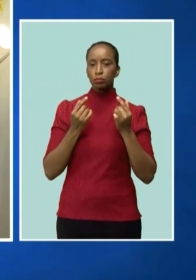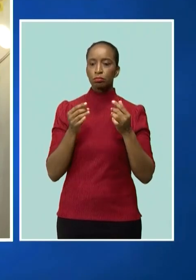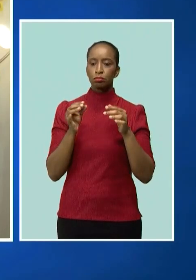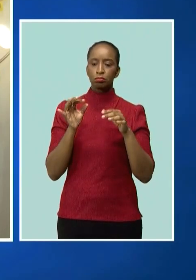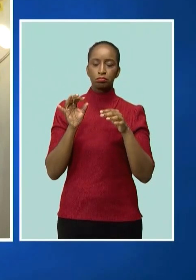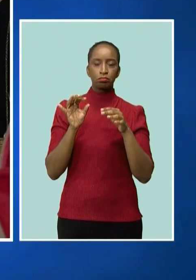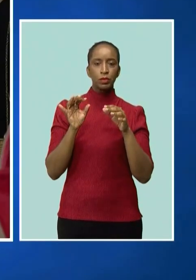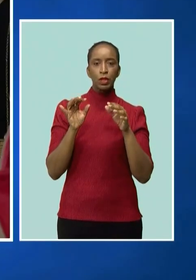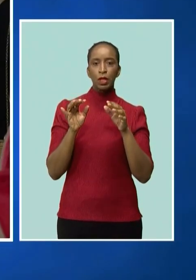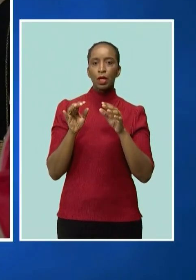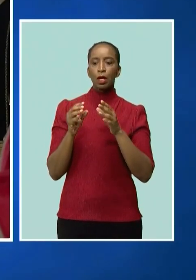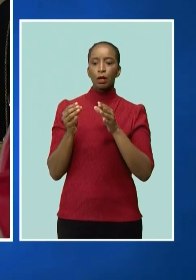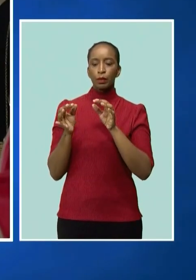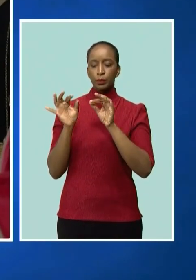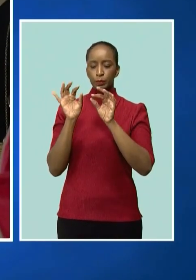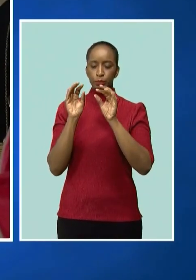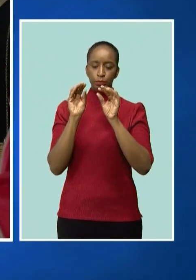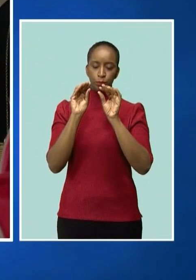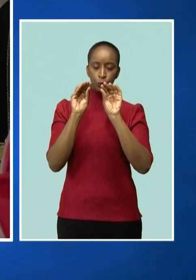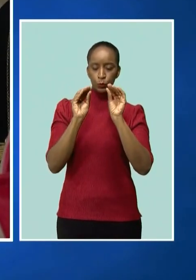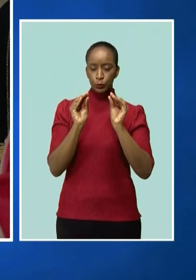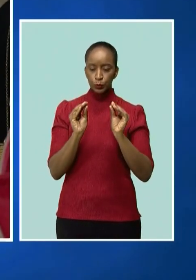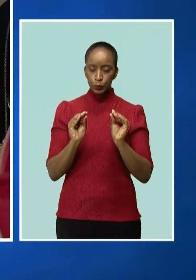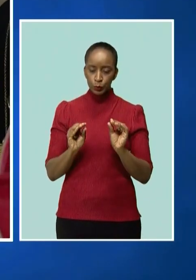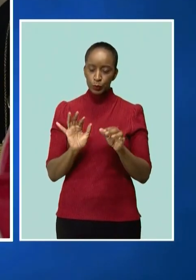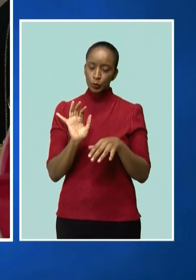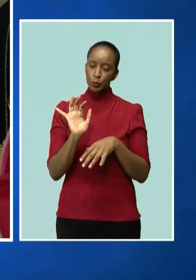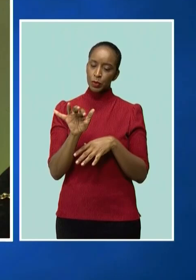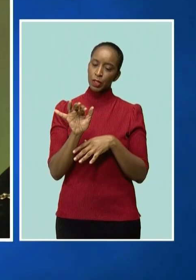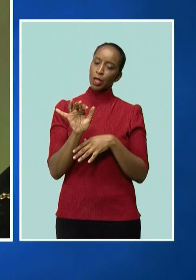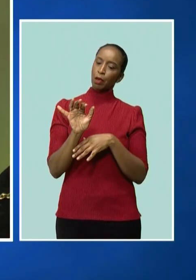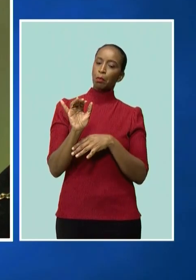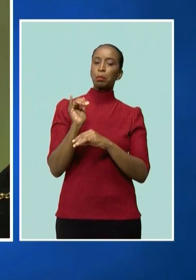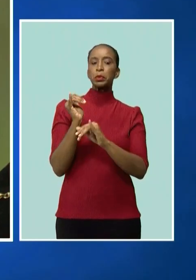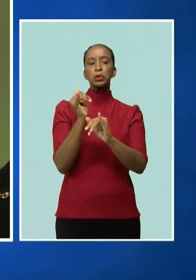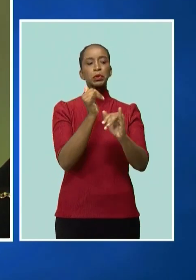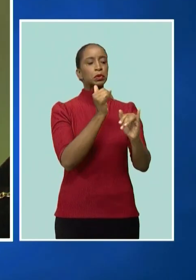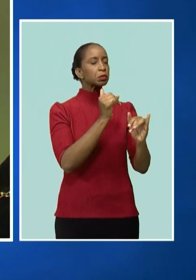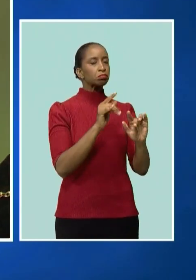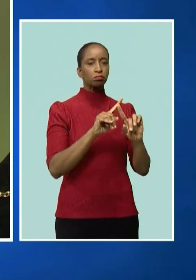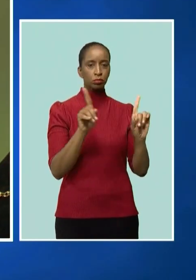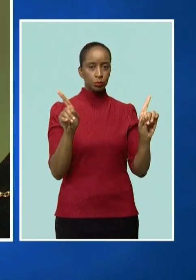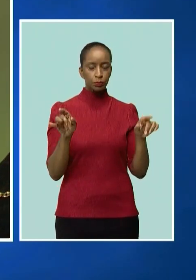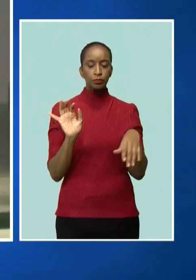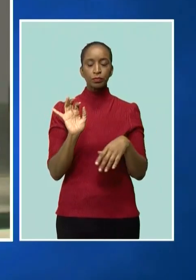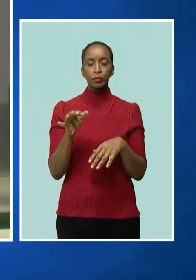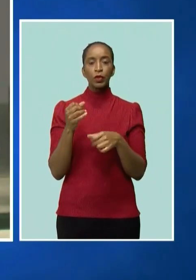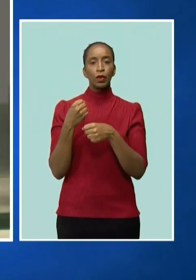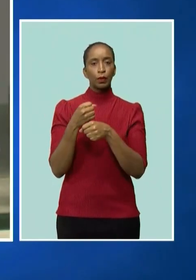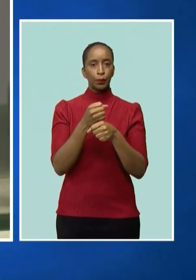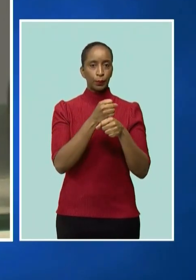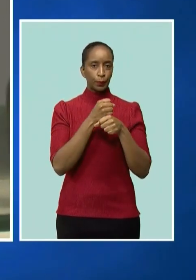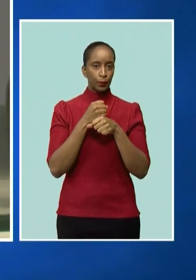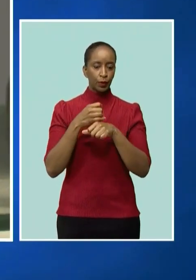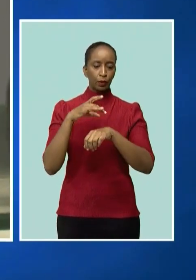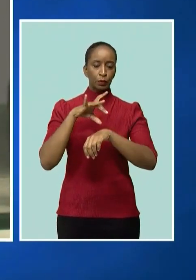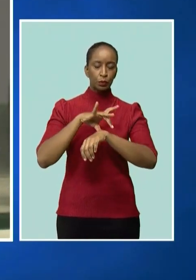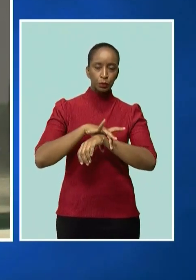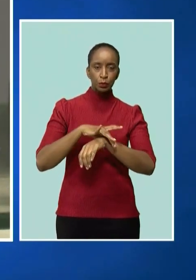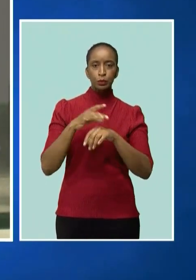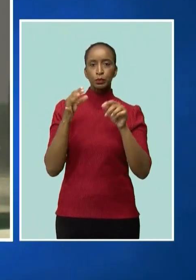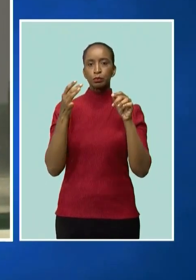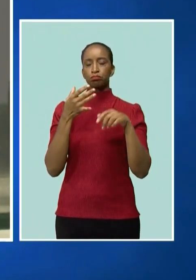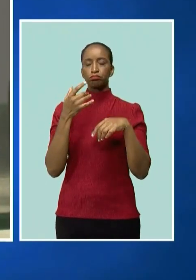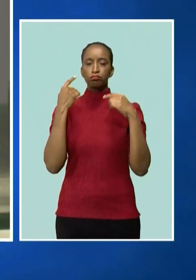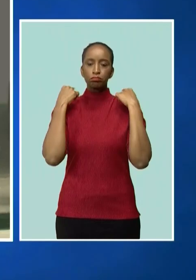one-of-a-kind design. And while the business specializes in a wide variety of handmade jewelry and accessories, the 21-year-old says they